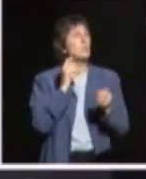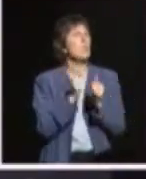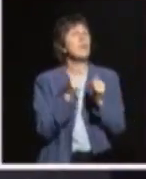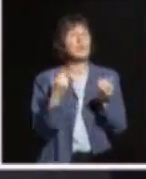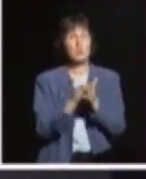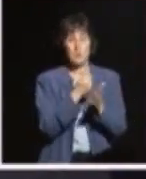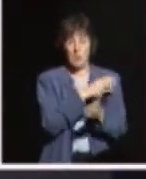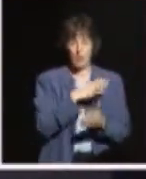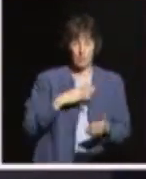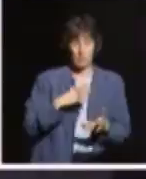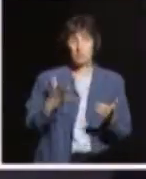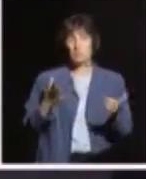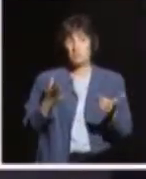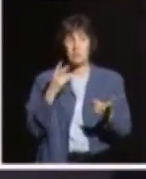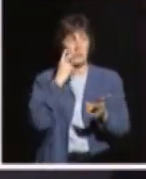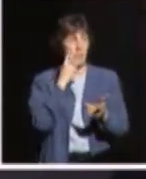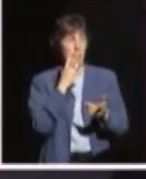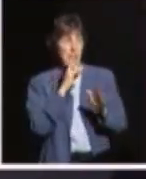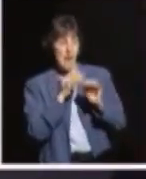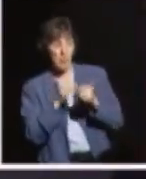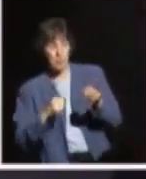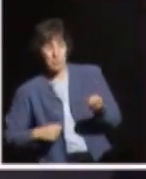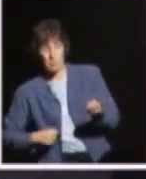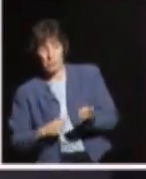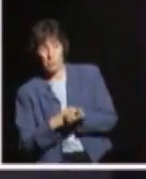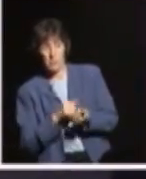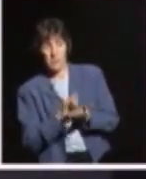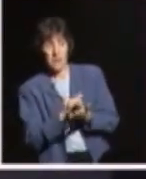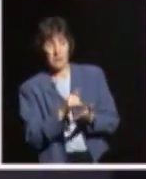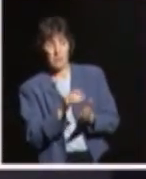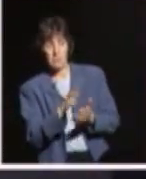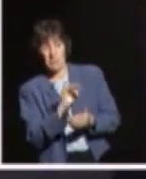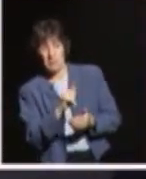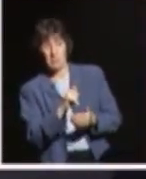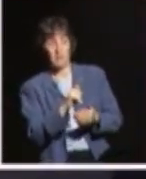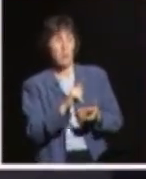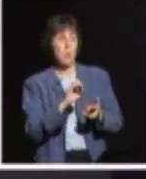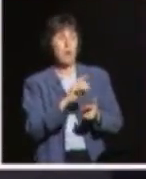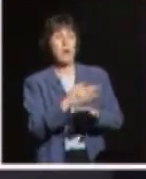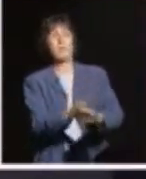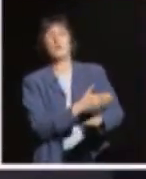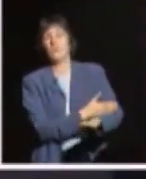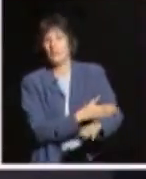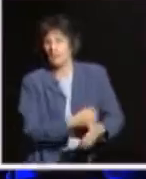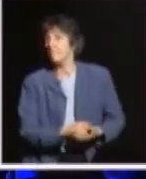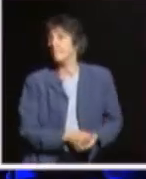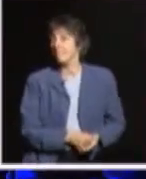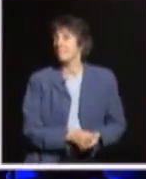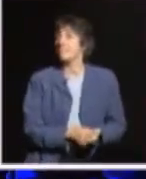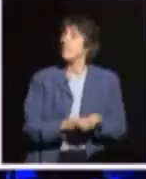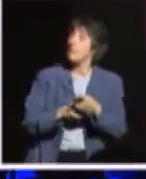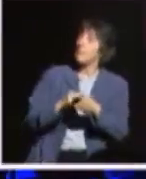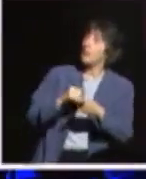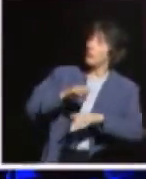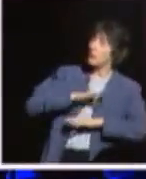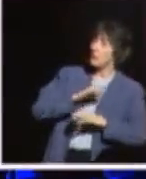behind legislation or similar legislation that maybe would do the same thing and be even better. Okay. And Dean, are you happy with the